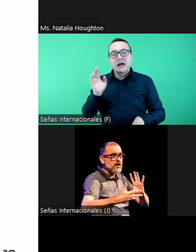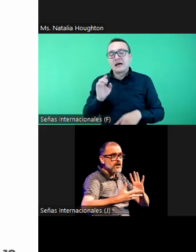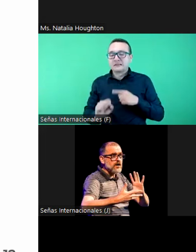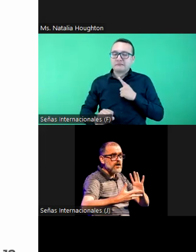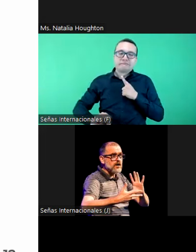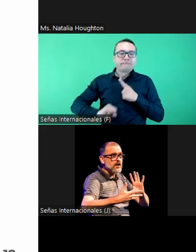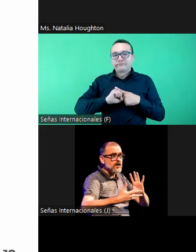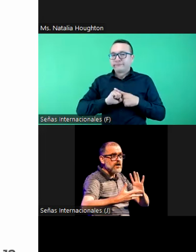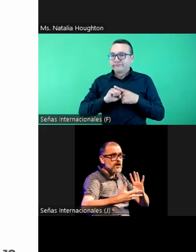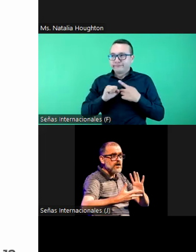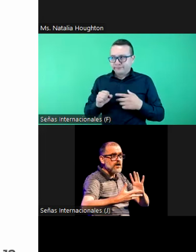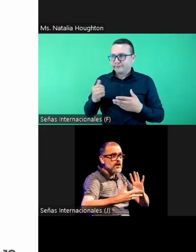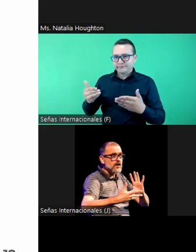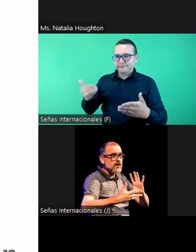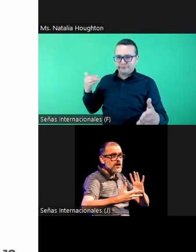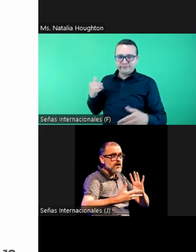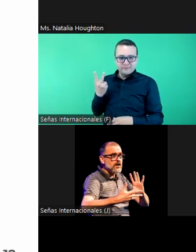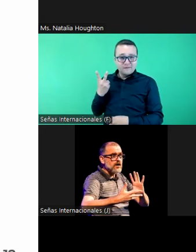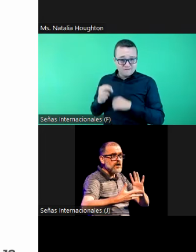still a